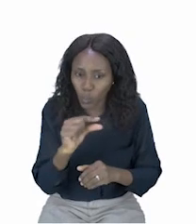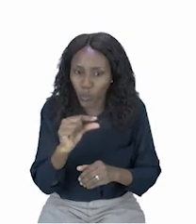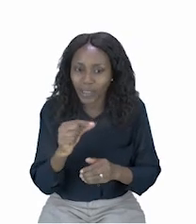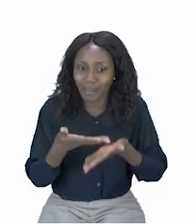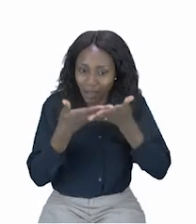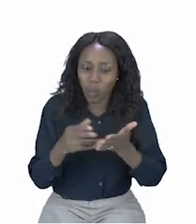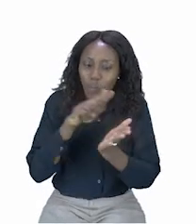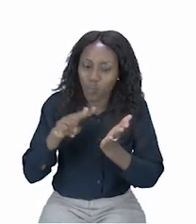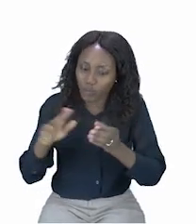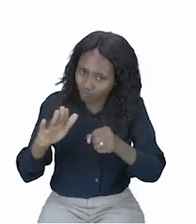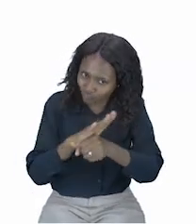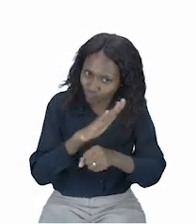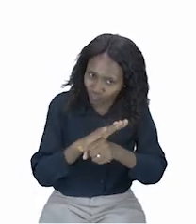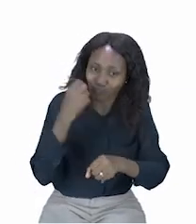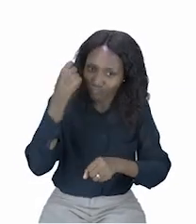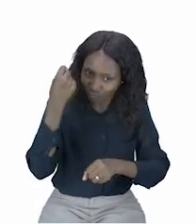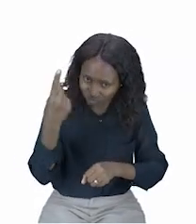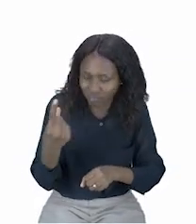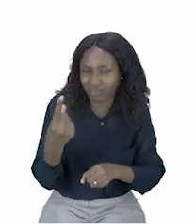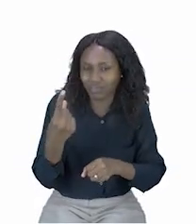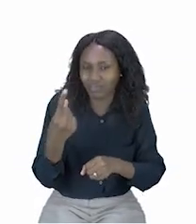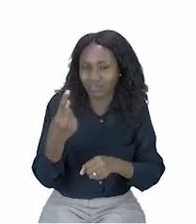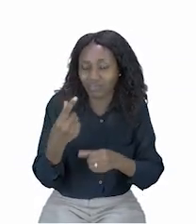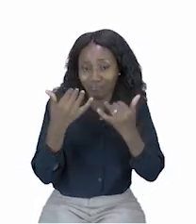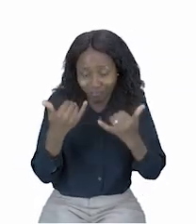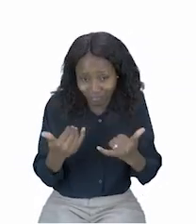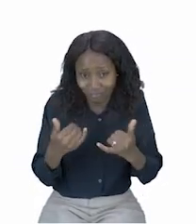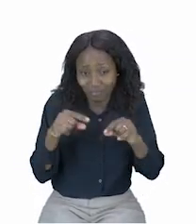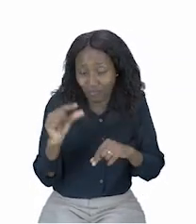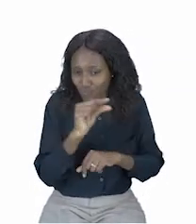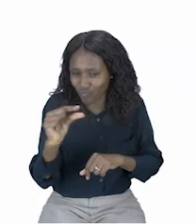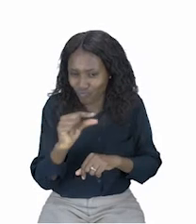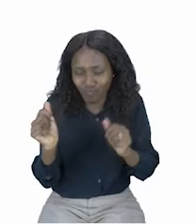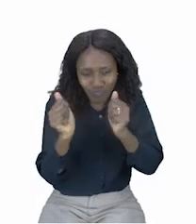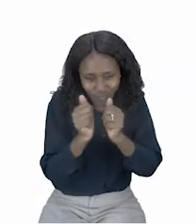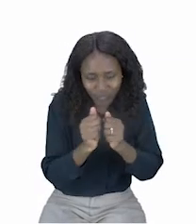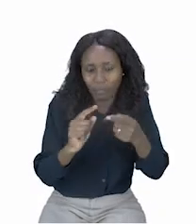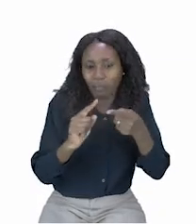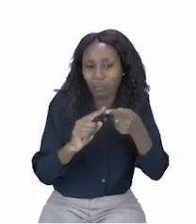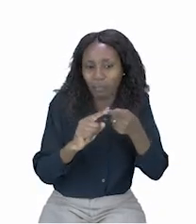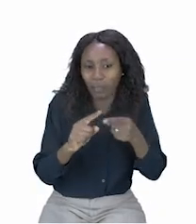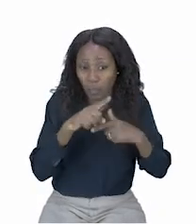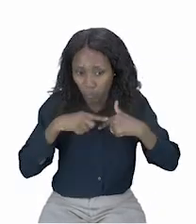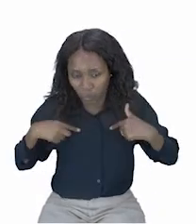and making sentences. Today's sight words are, let's read them together,